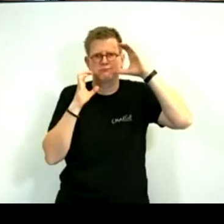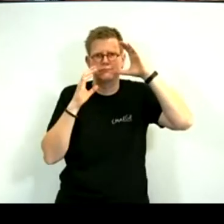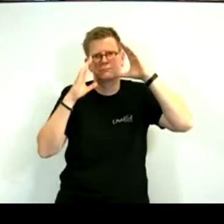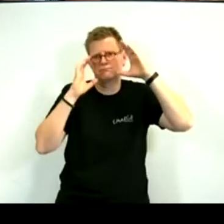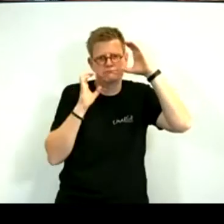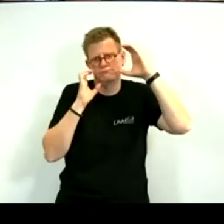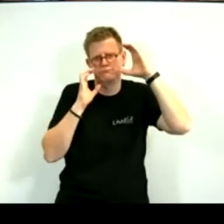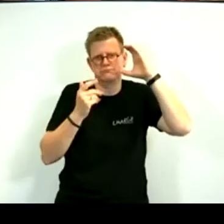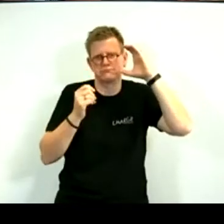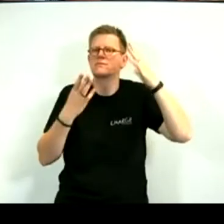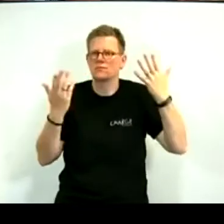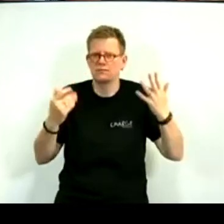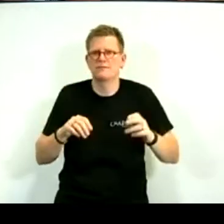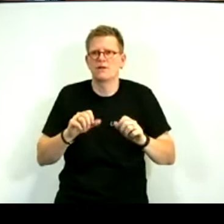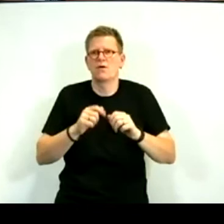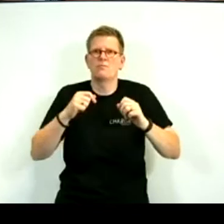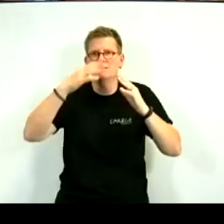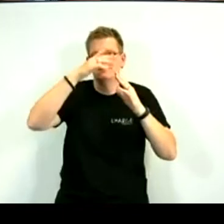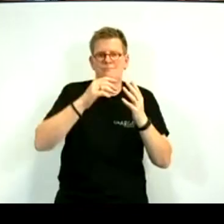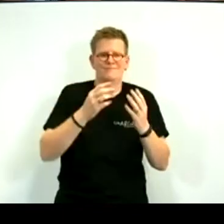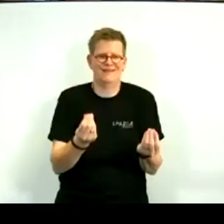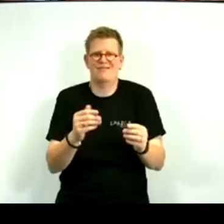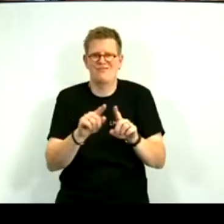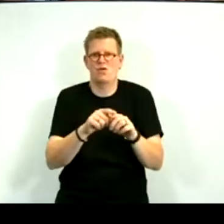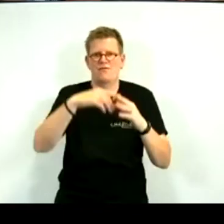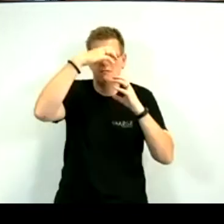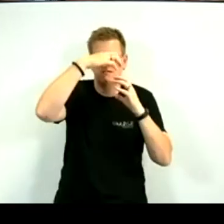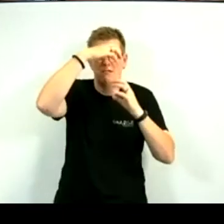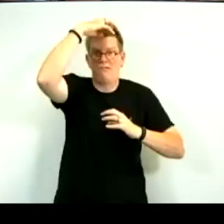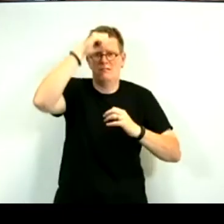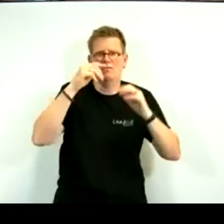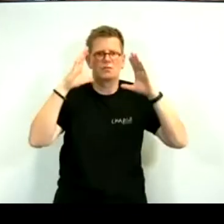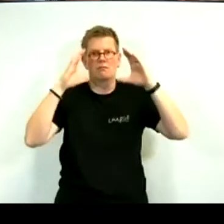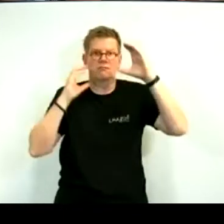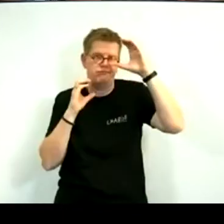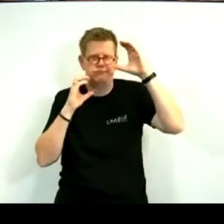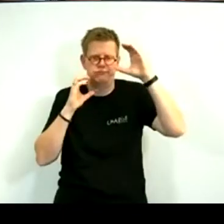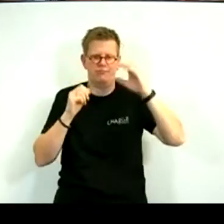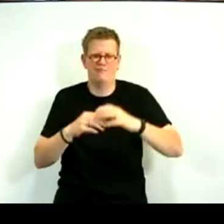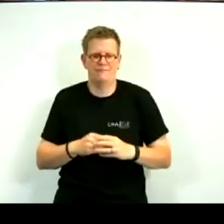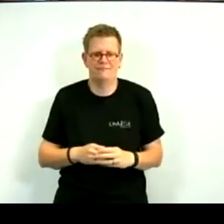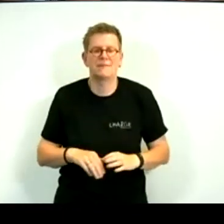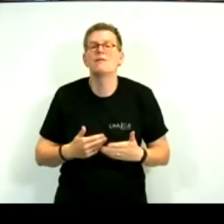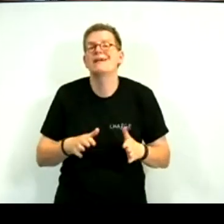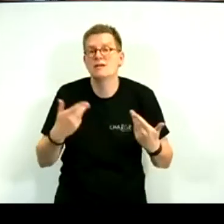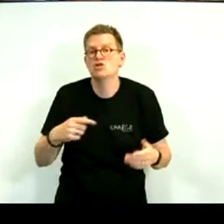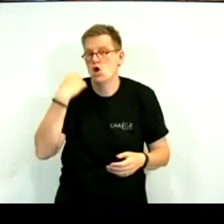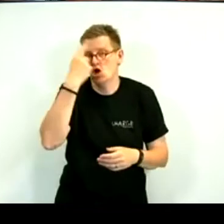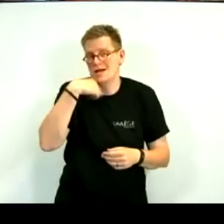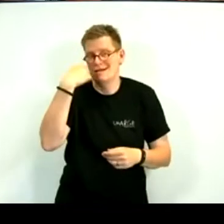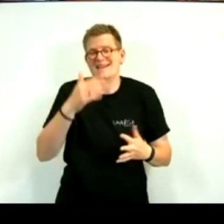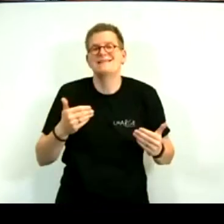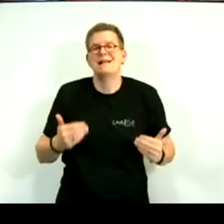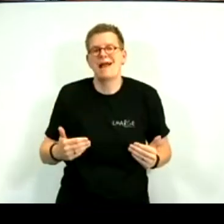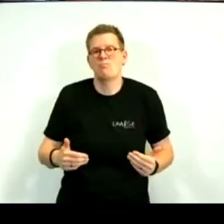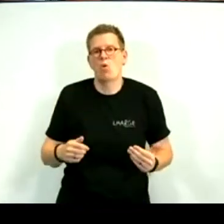the side with the facial palsy, that lid might well not open properly. And sometimes the children develop their